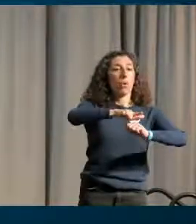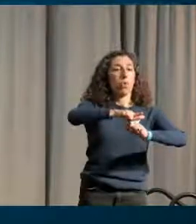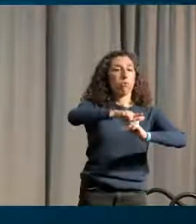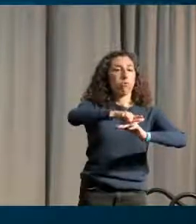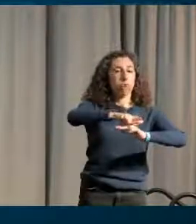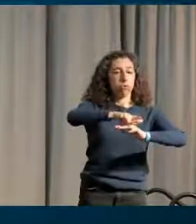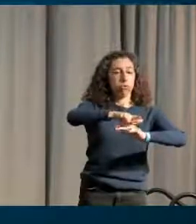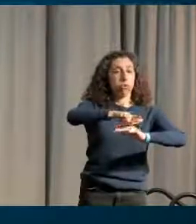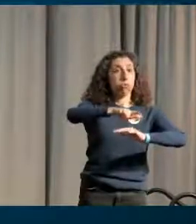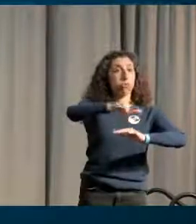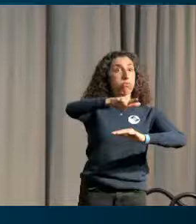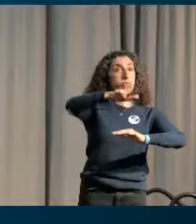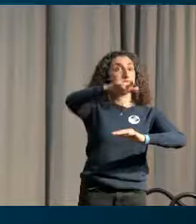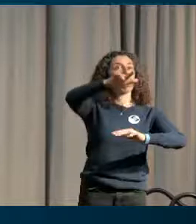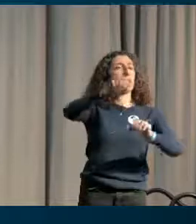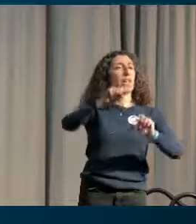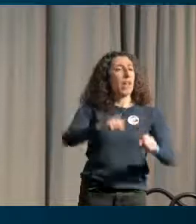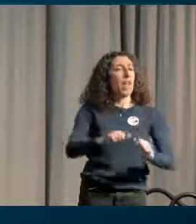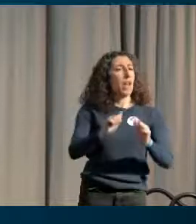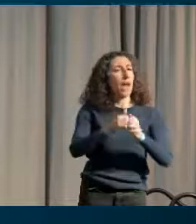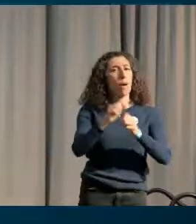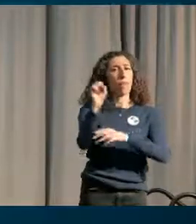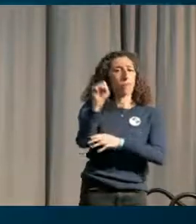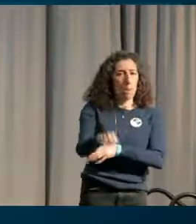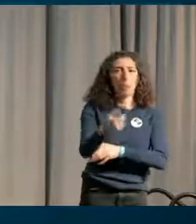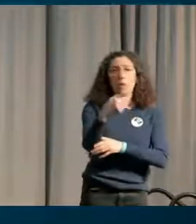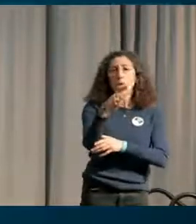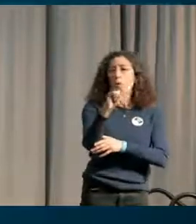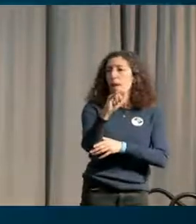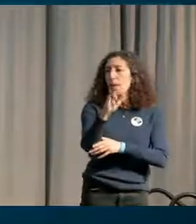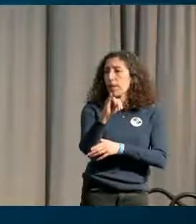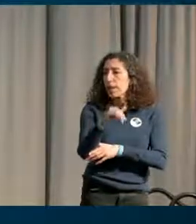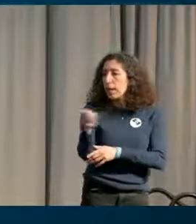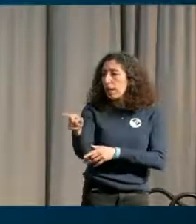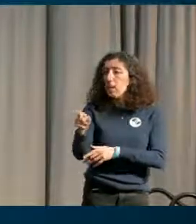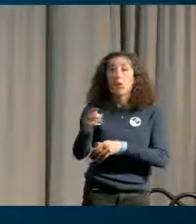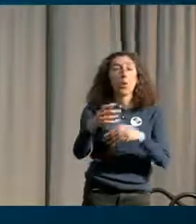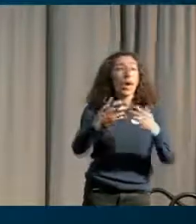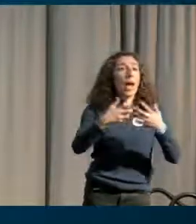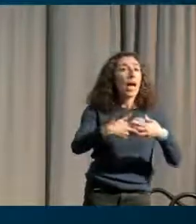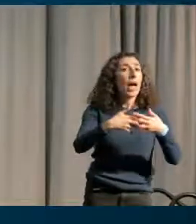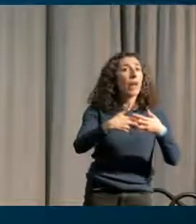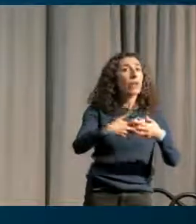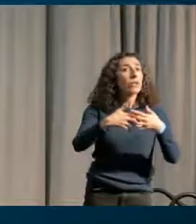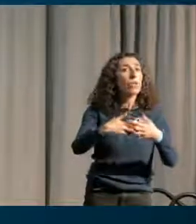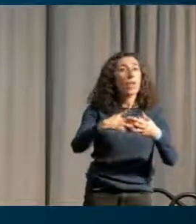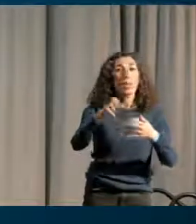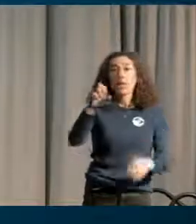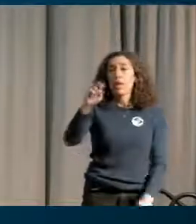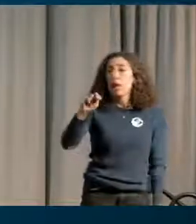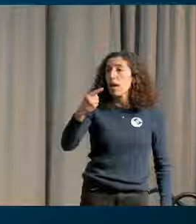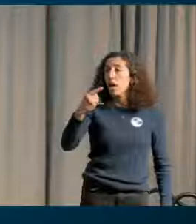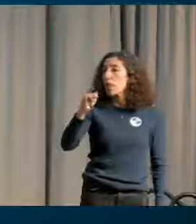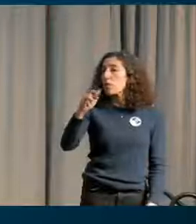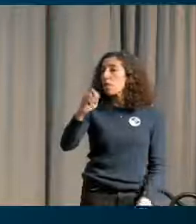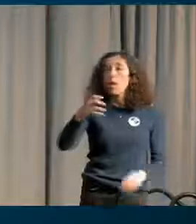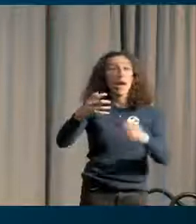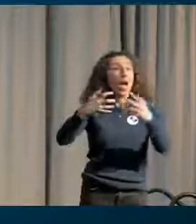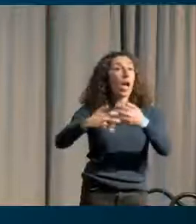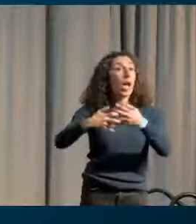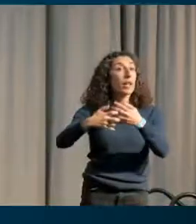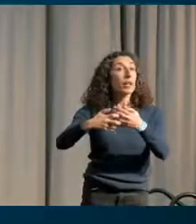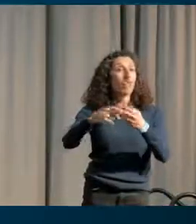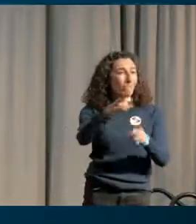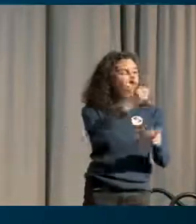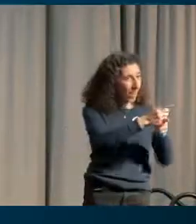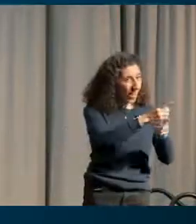fly. Interesting. Yes, my friend here, say it really loud. Say what? An engine? Yeah, an engine. Yes. So a lot of these aircraft that we're seeing